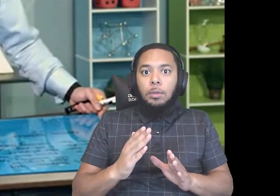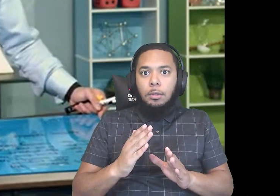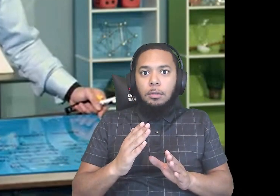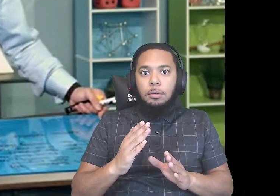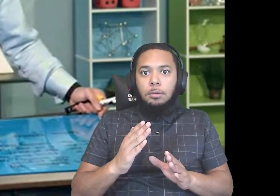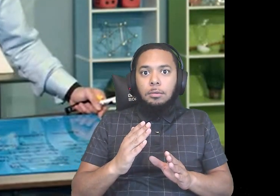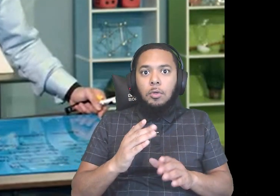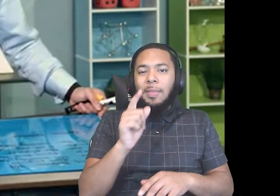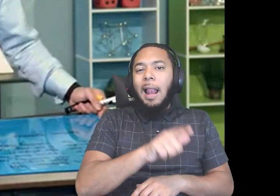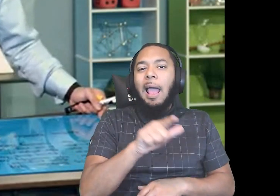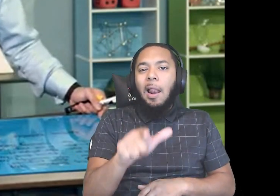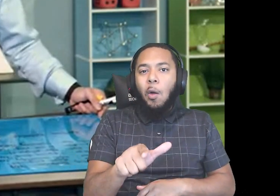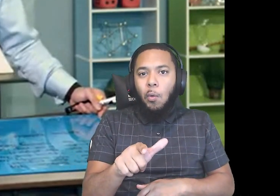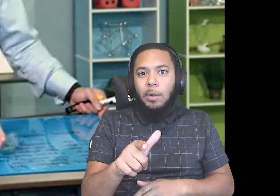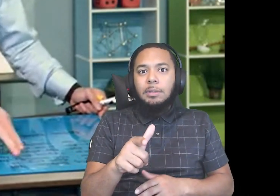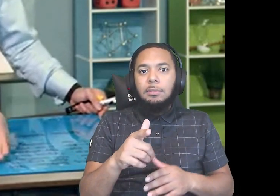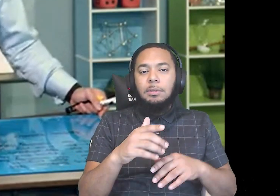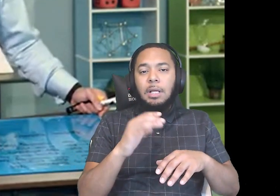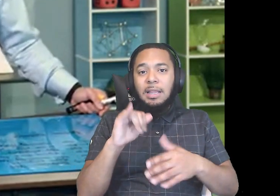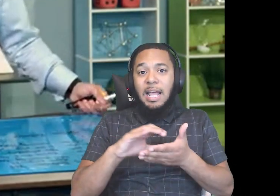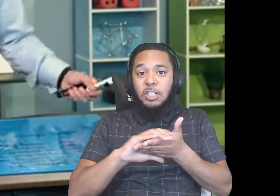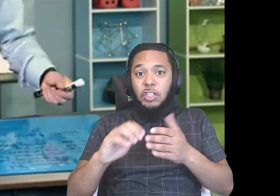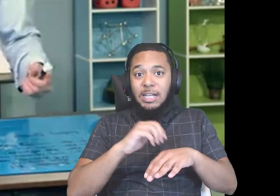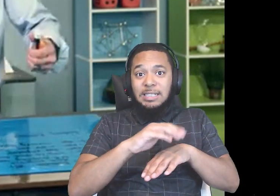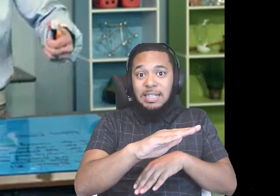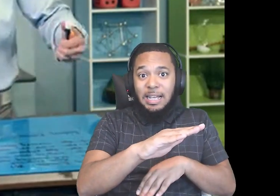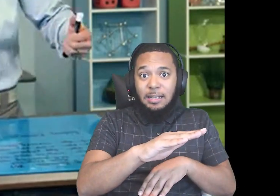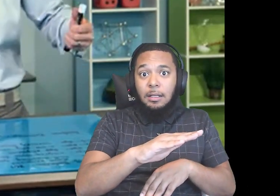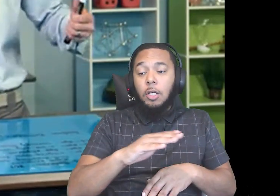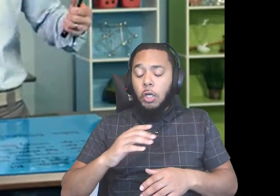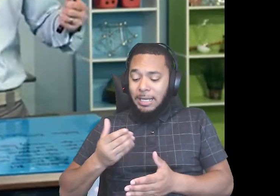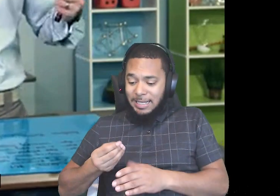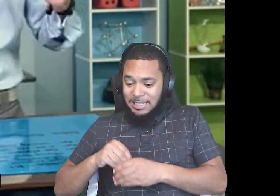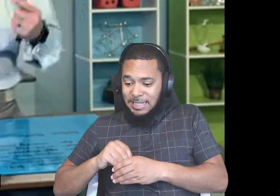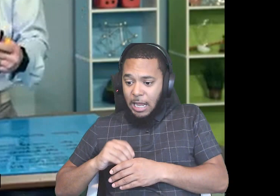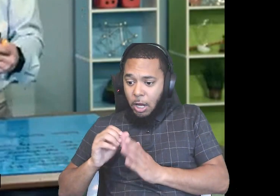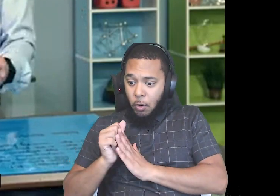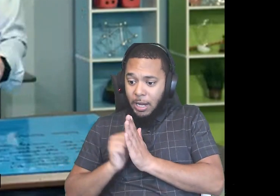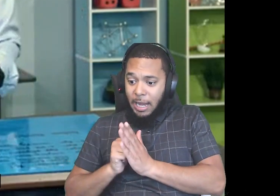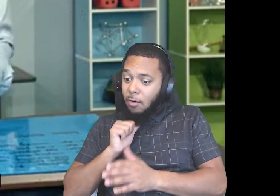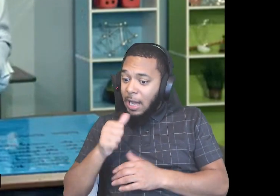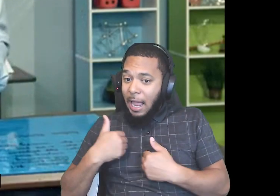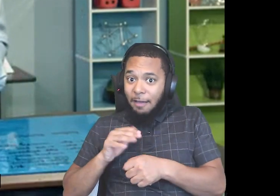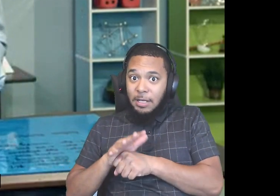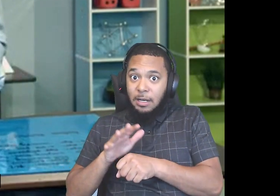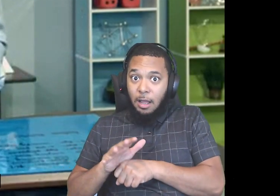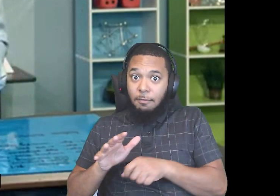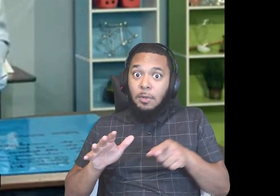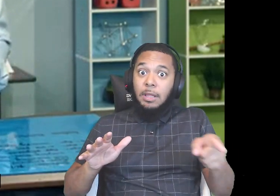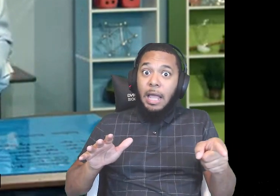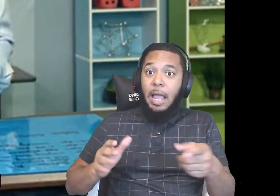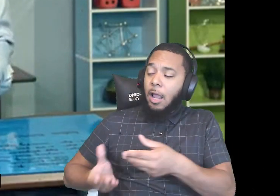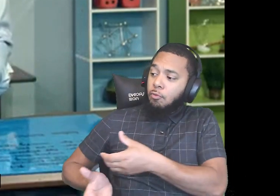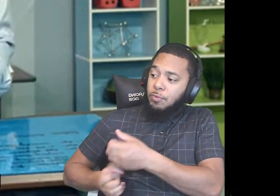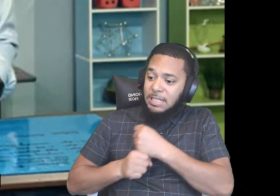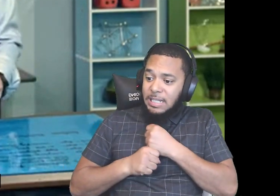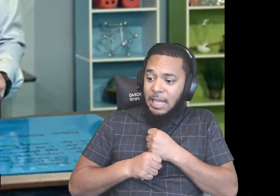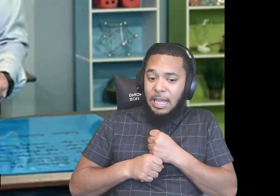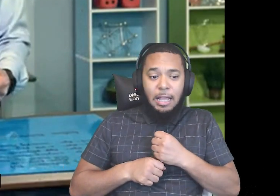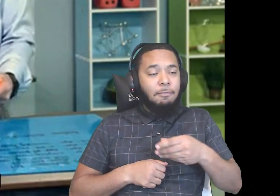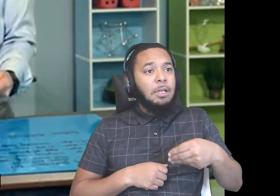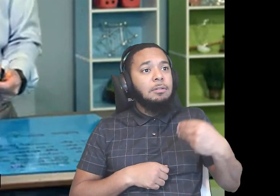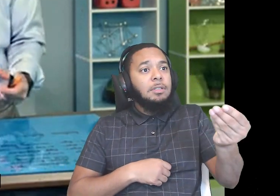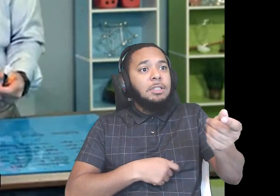or the condo or apartment you're living in, it's not enough to cover it. So when they go to cash it, they